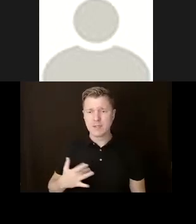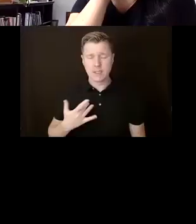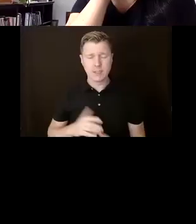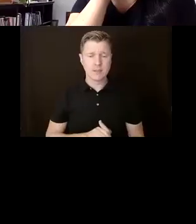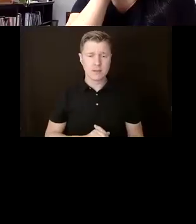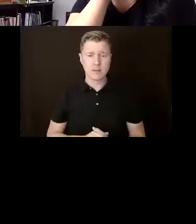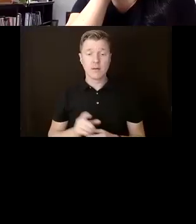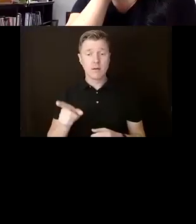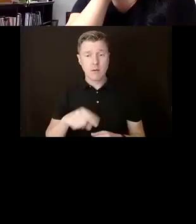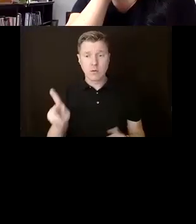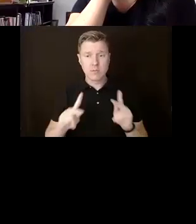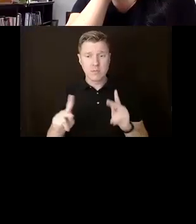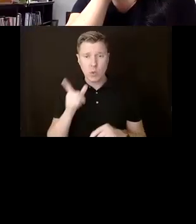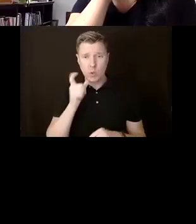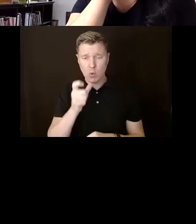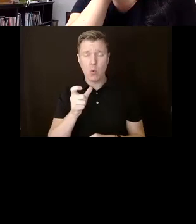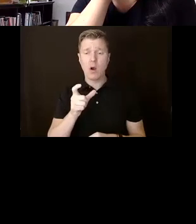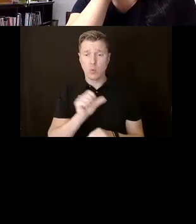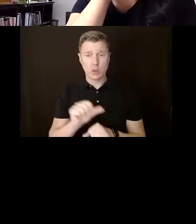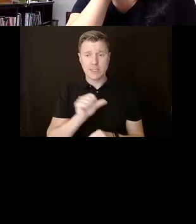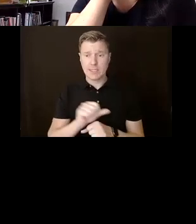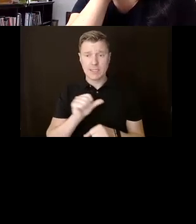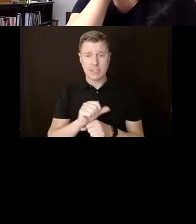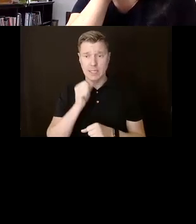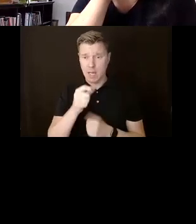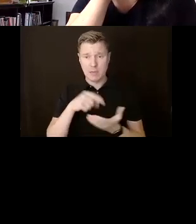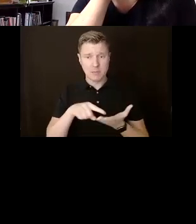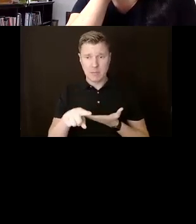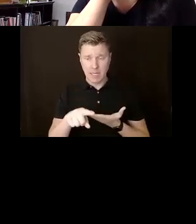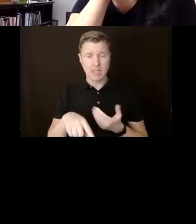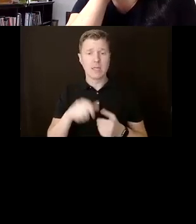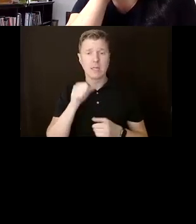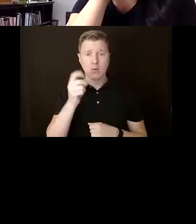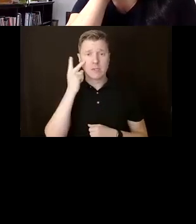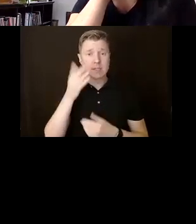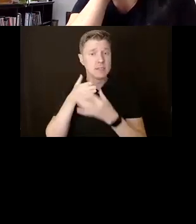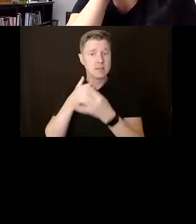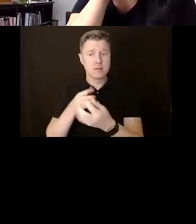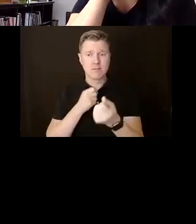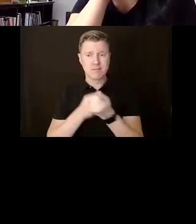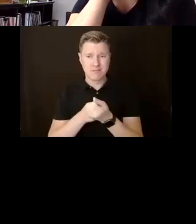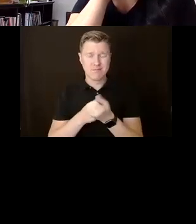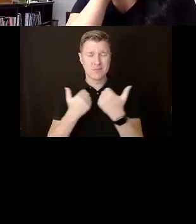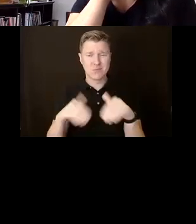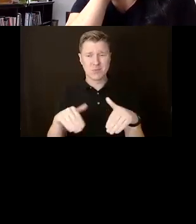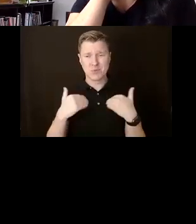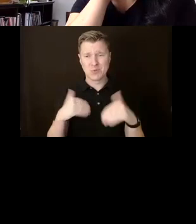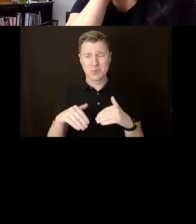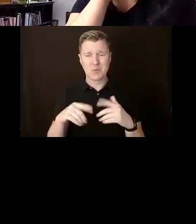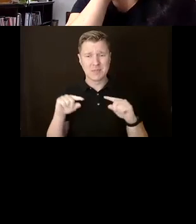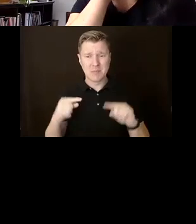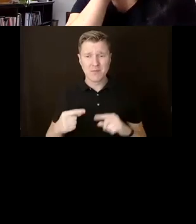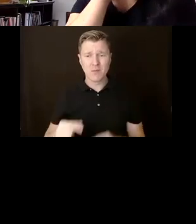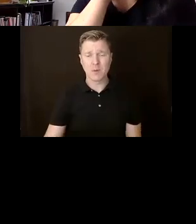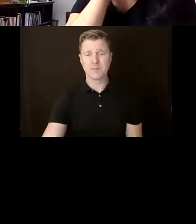are working on the front line and who are not getting compensated and who don't see leadership supporting them. It's really painful, and